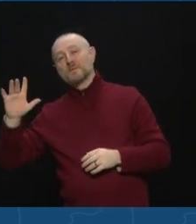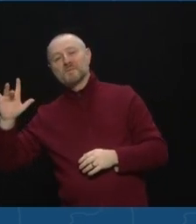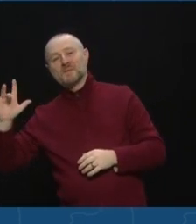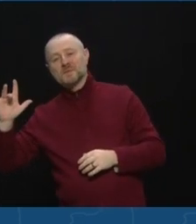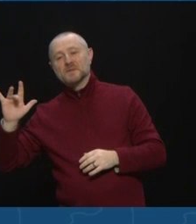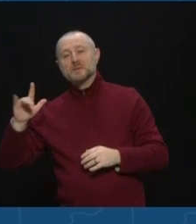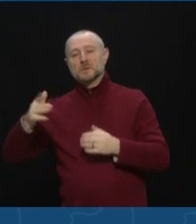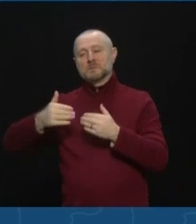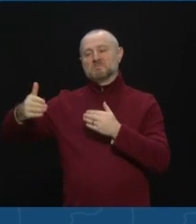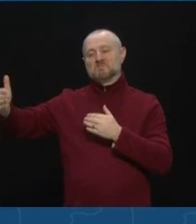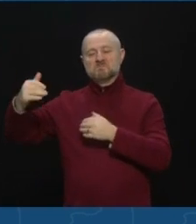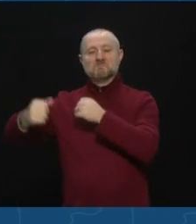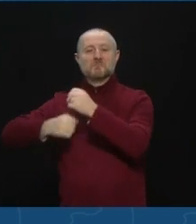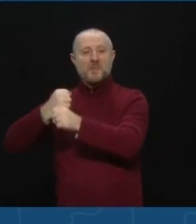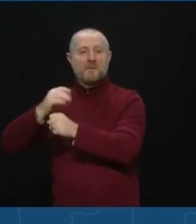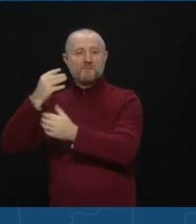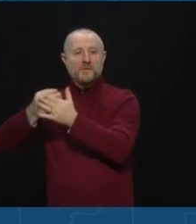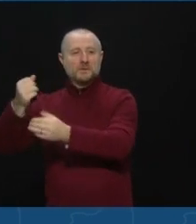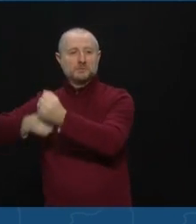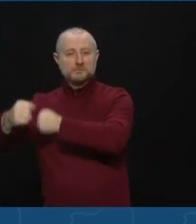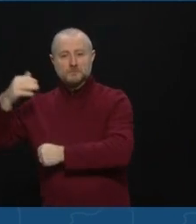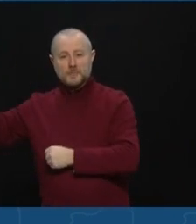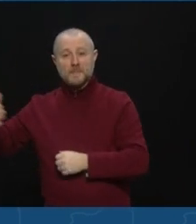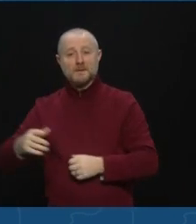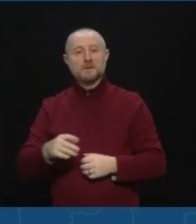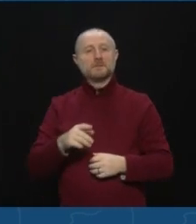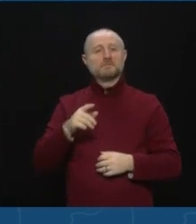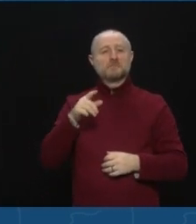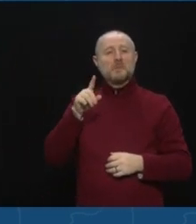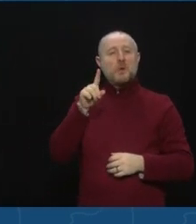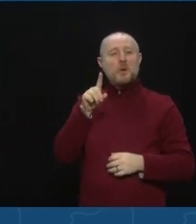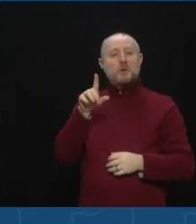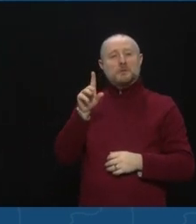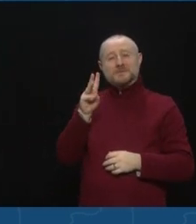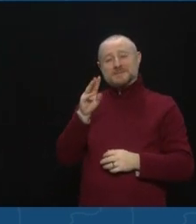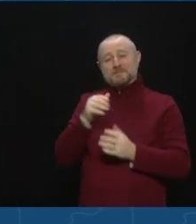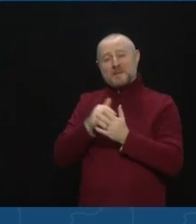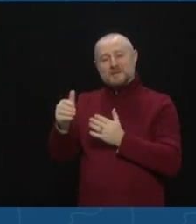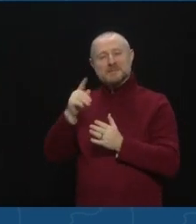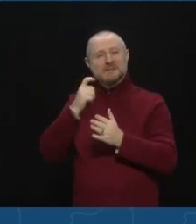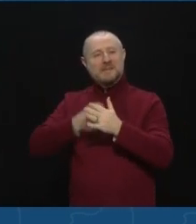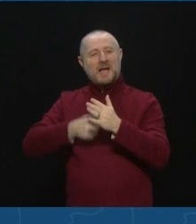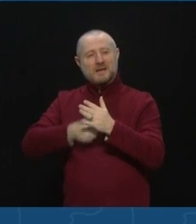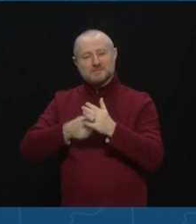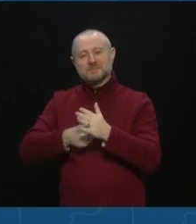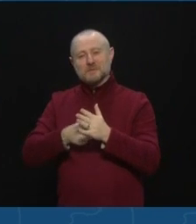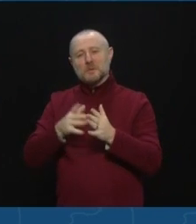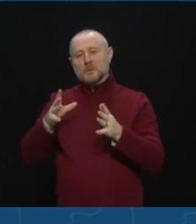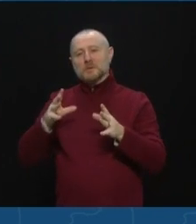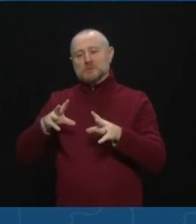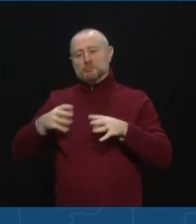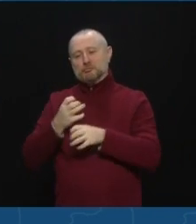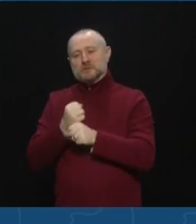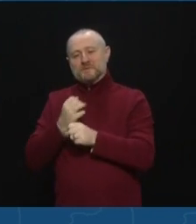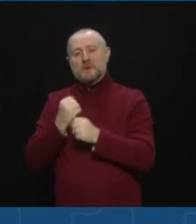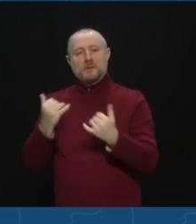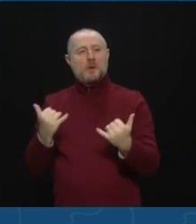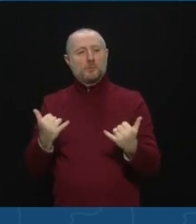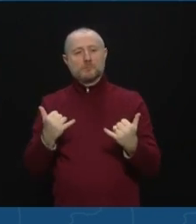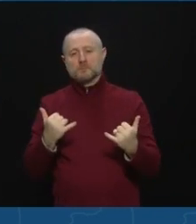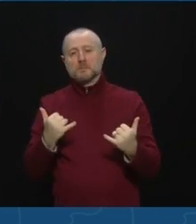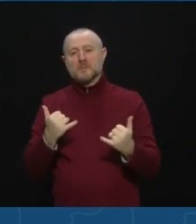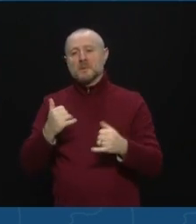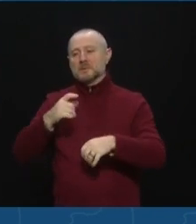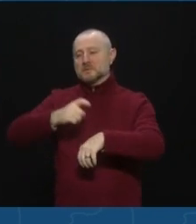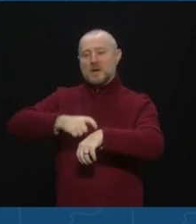than 6 million middle-class taxpayers get their much-needed money a lot sooner, at a time when inflation is robbing